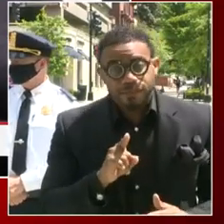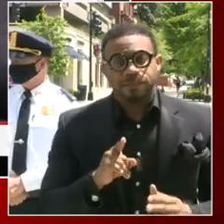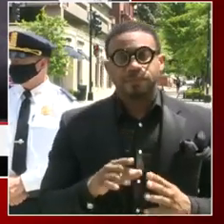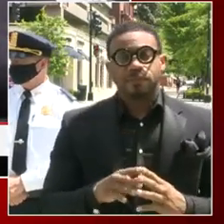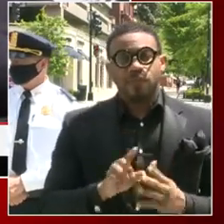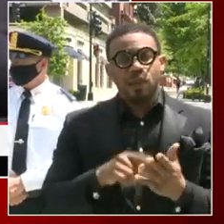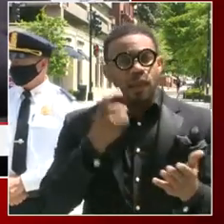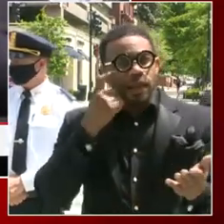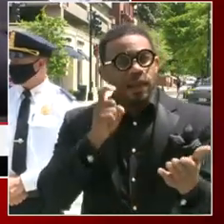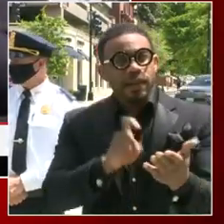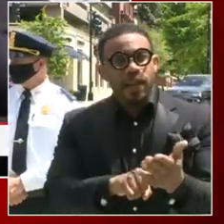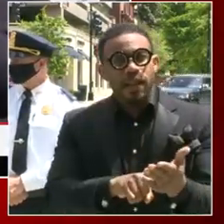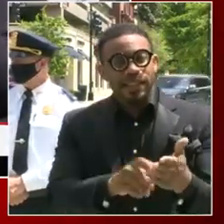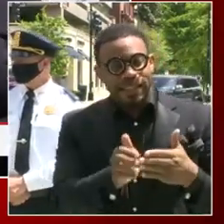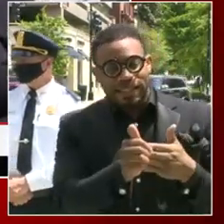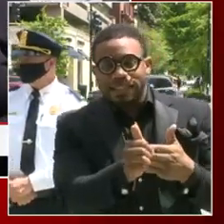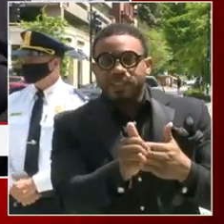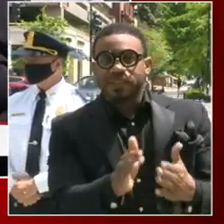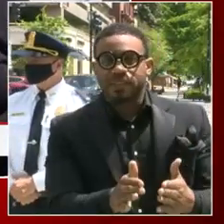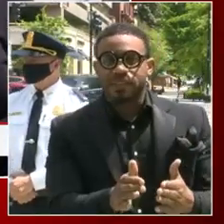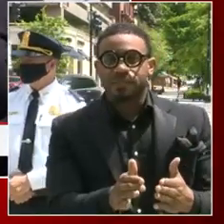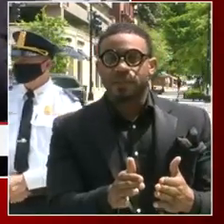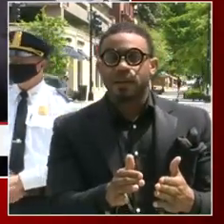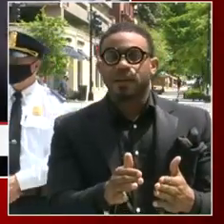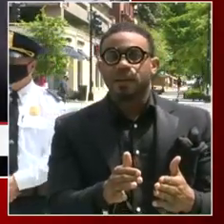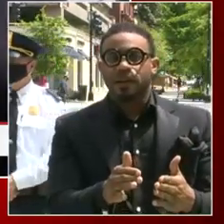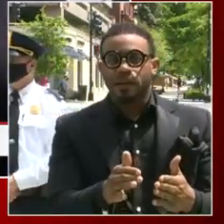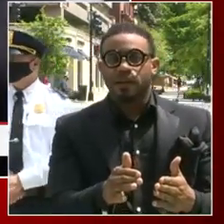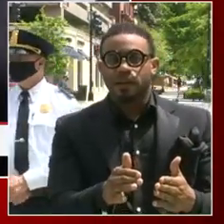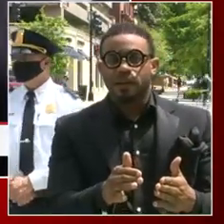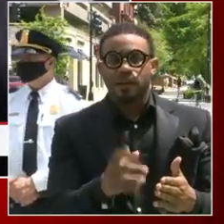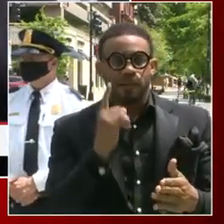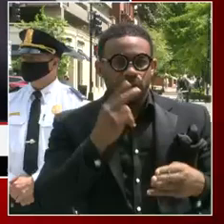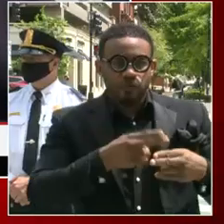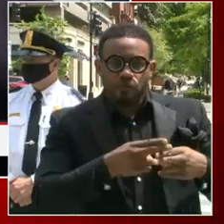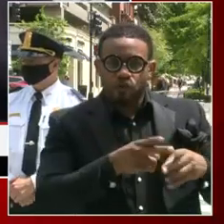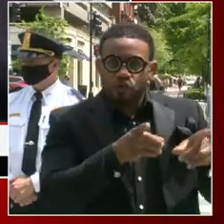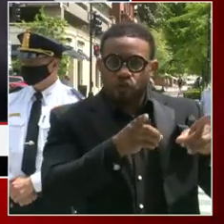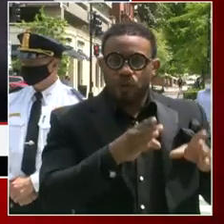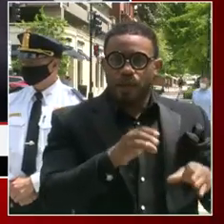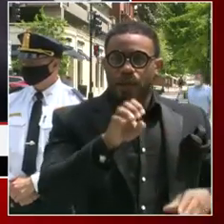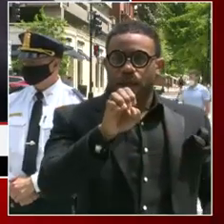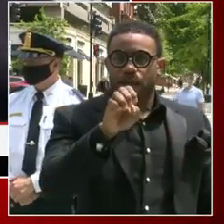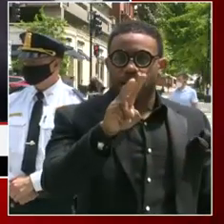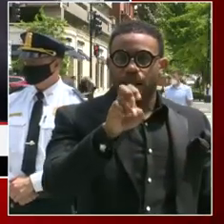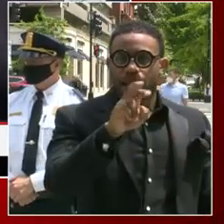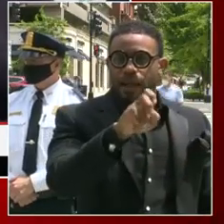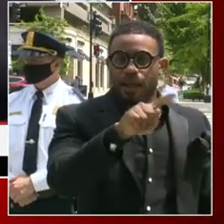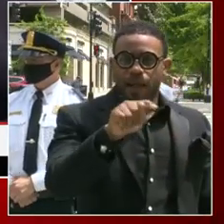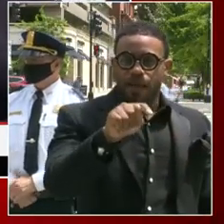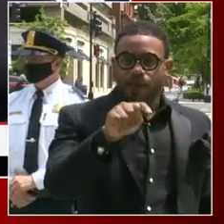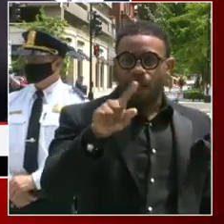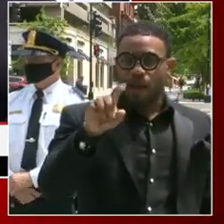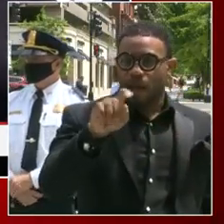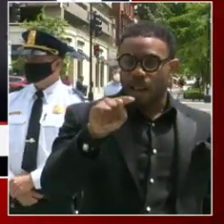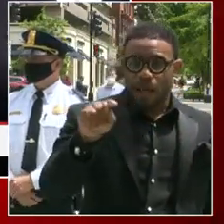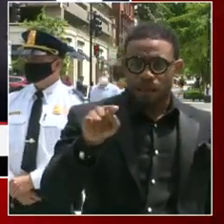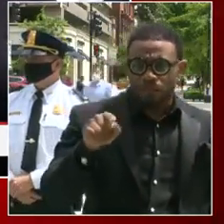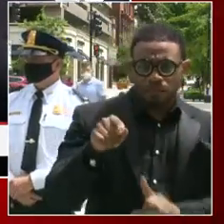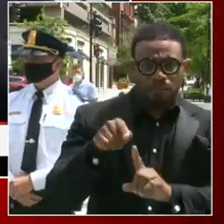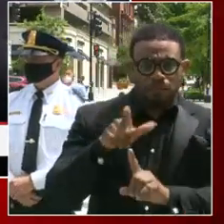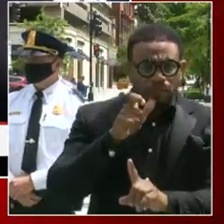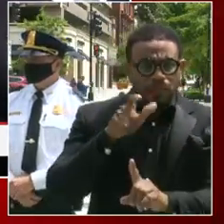to acknowledge the leadership of Interim Director Everett Lott, who has been